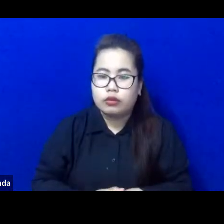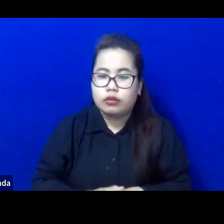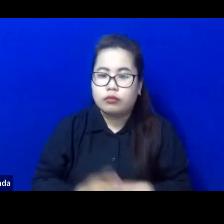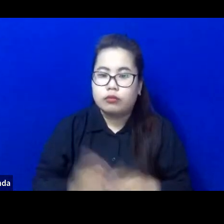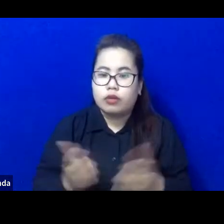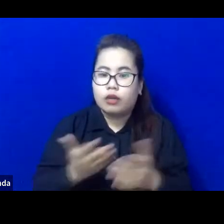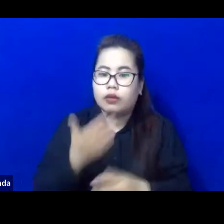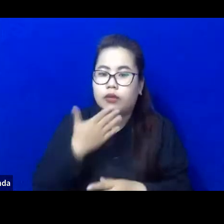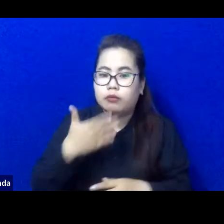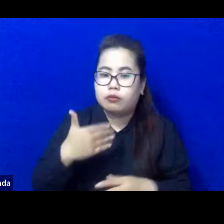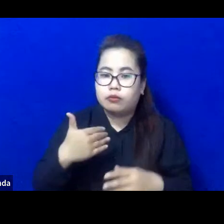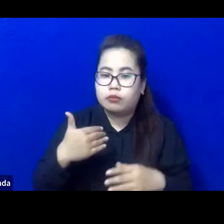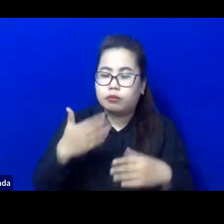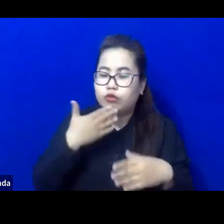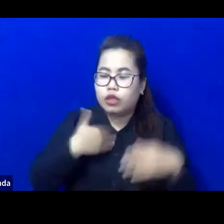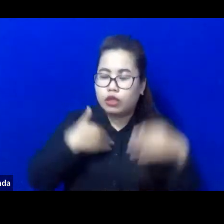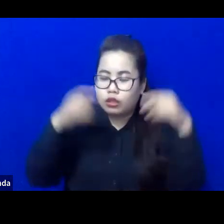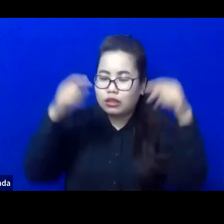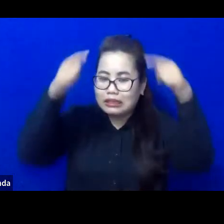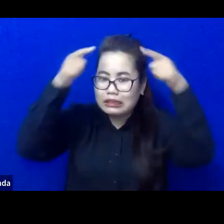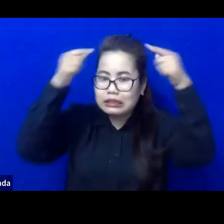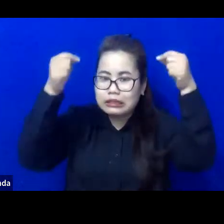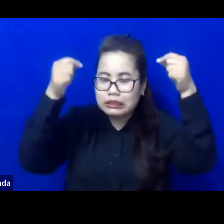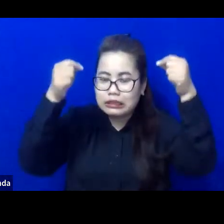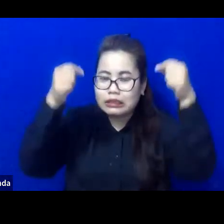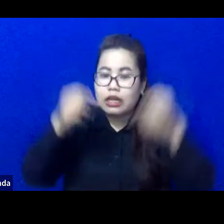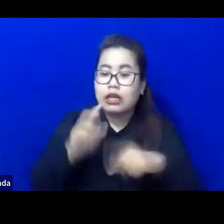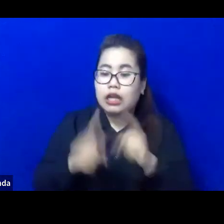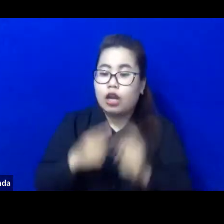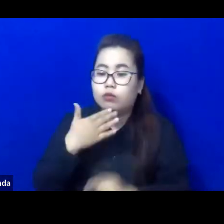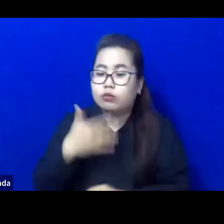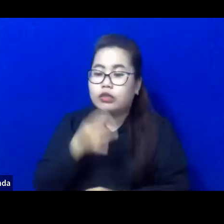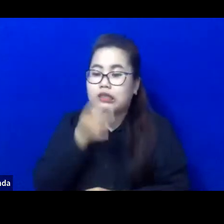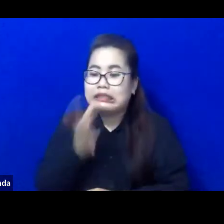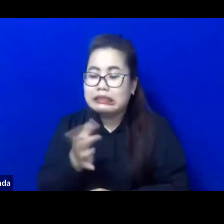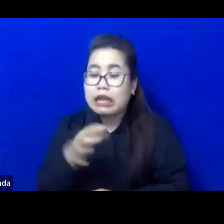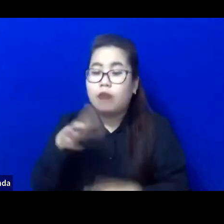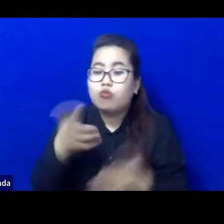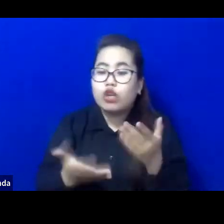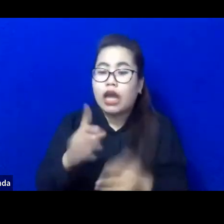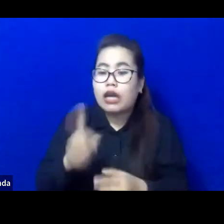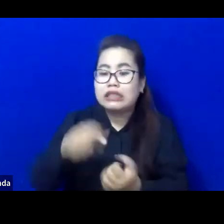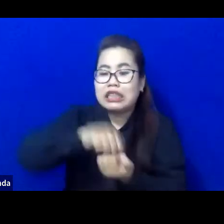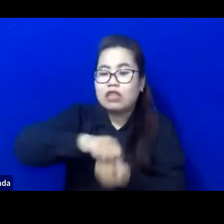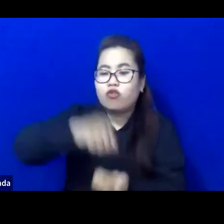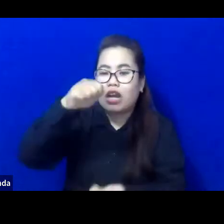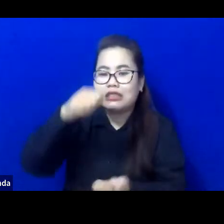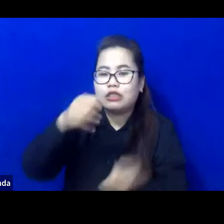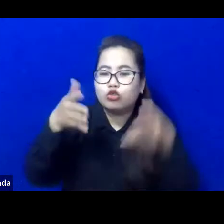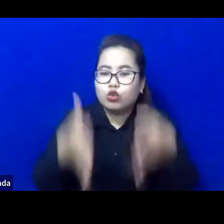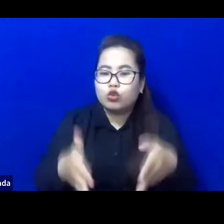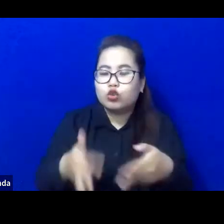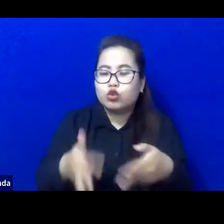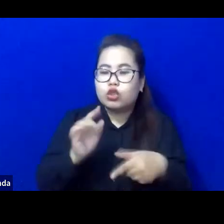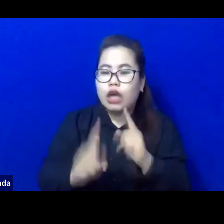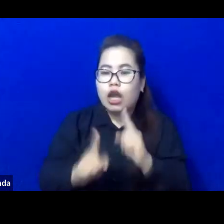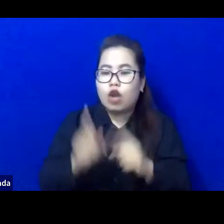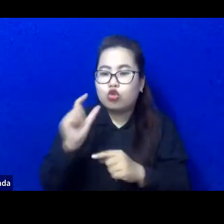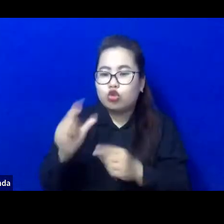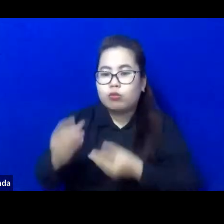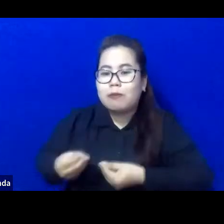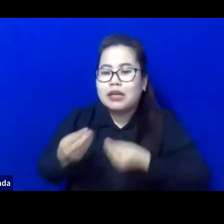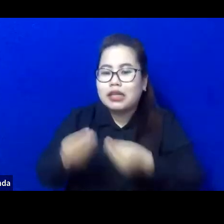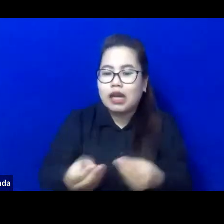there is any particular certifications that the nurse must have in order to provide that services. And